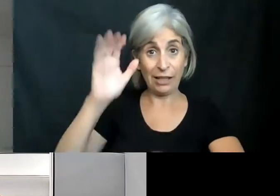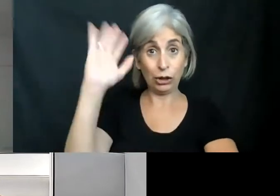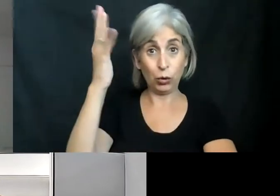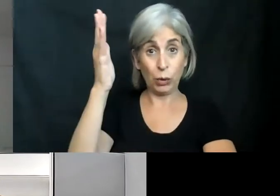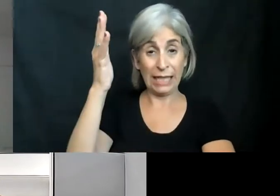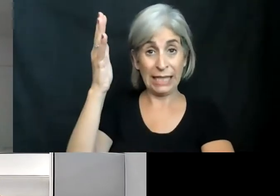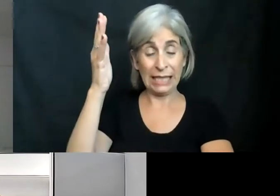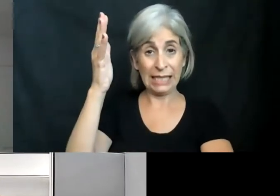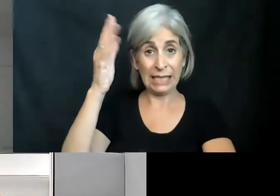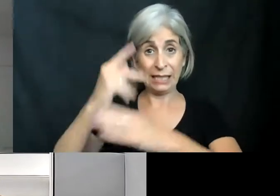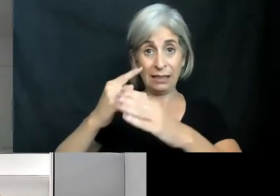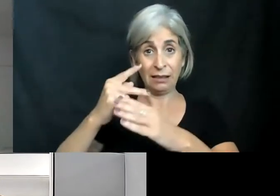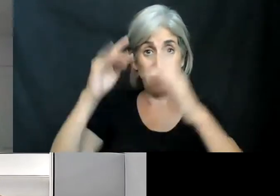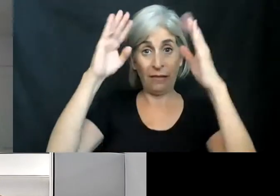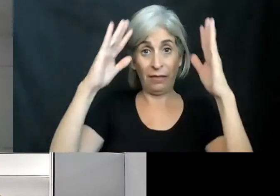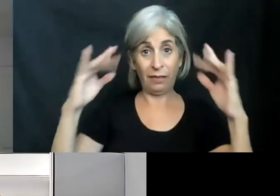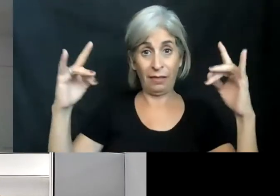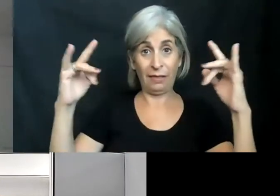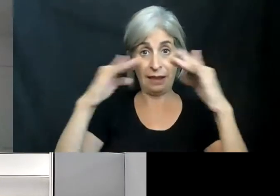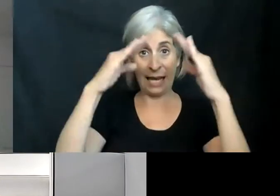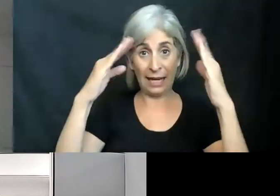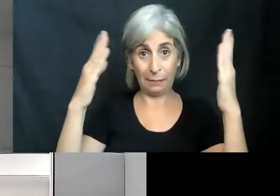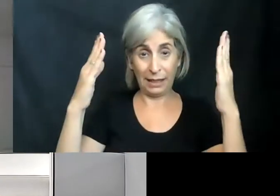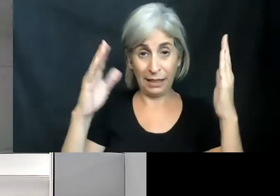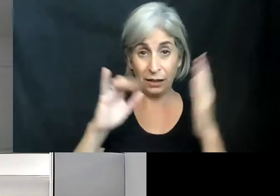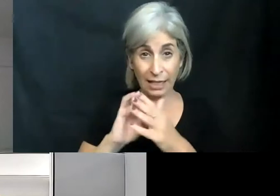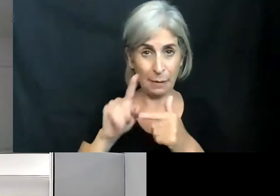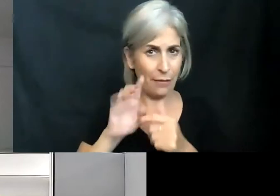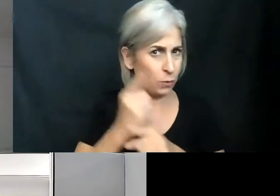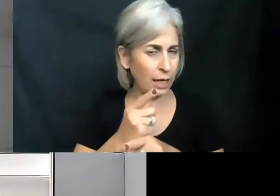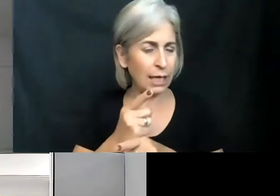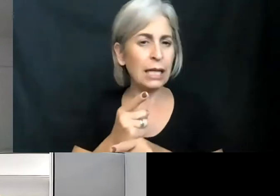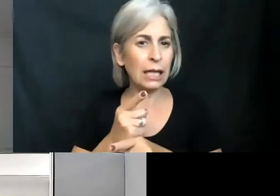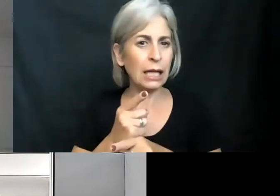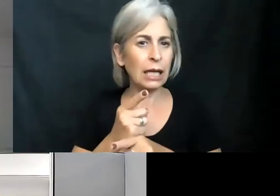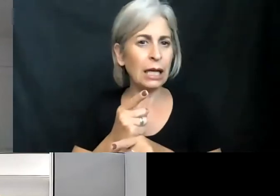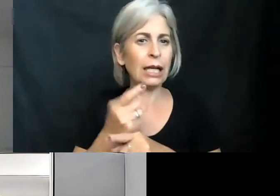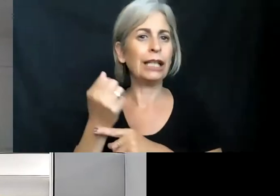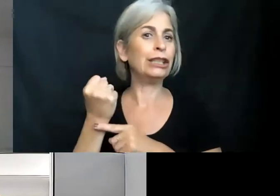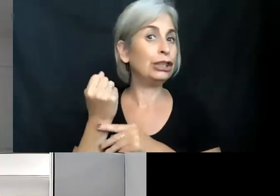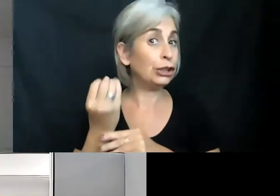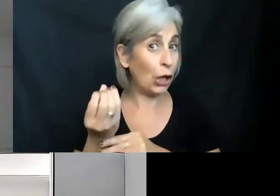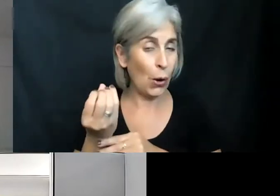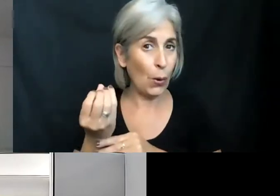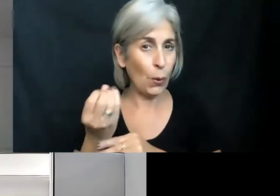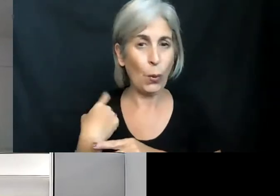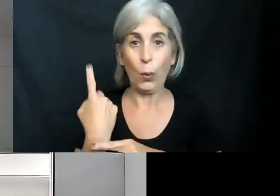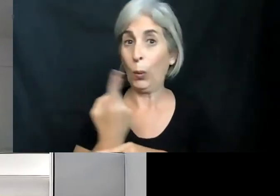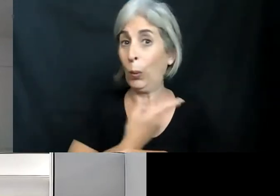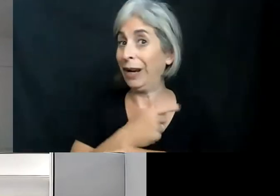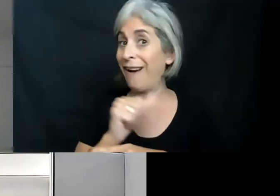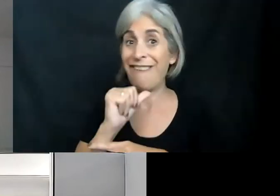project? I assume that's what that's about. So we are not